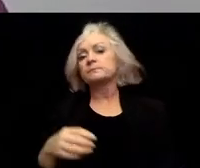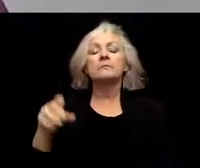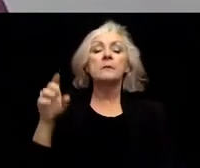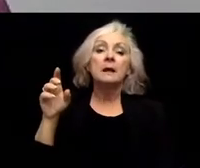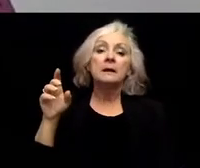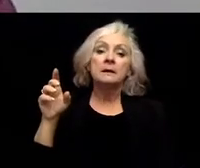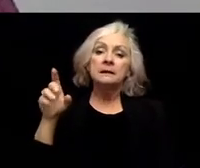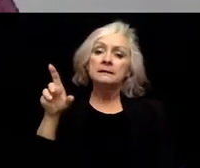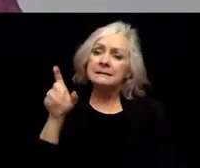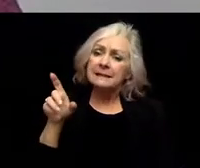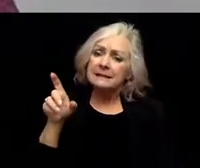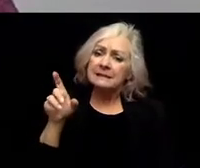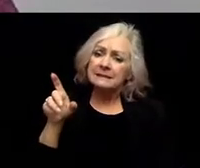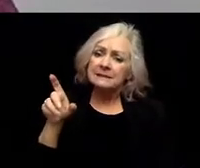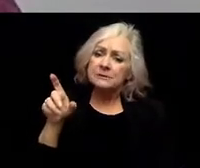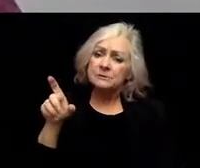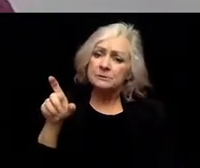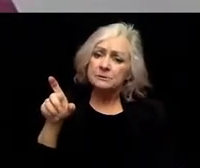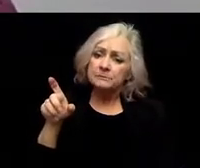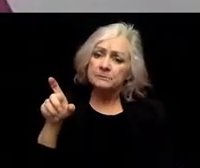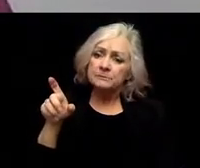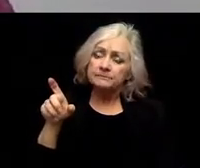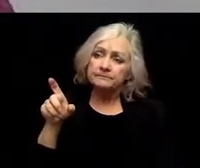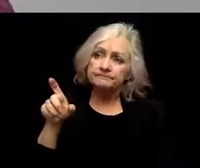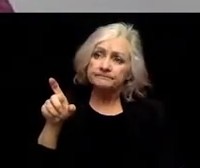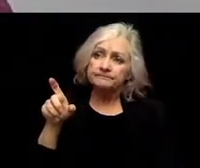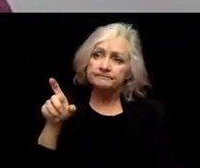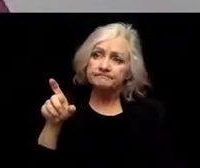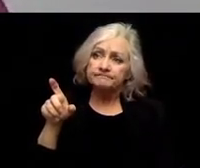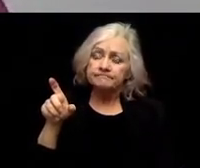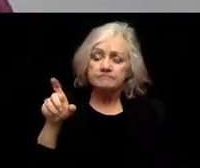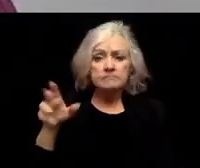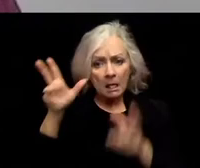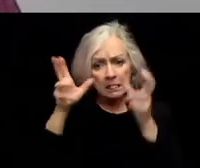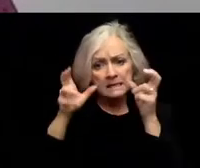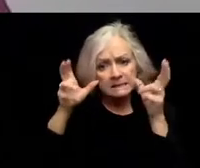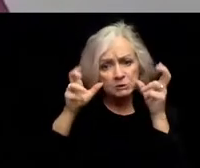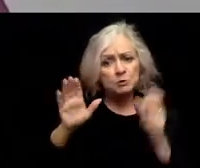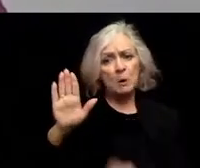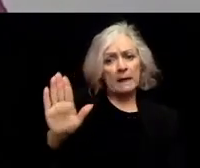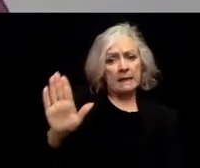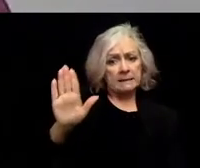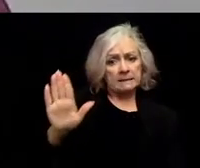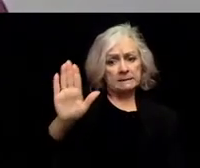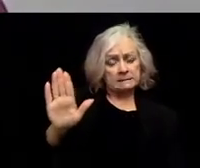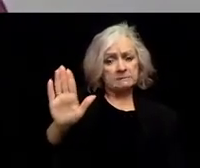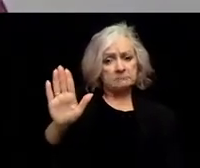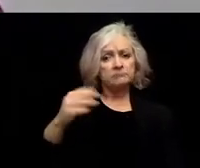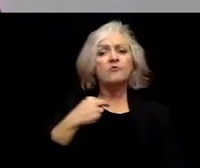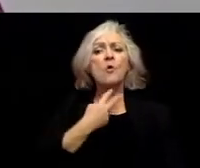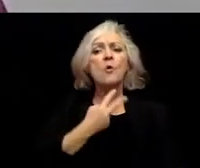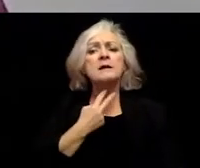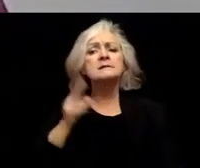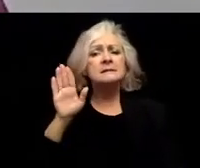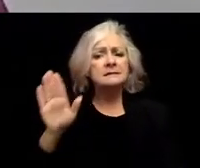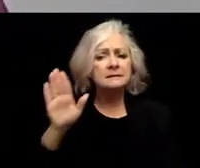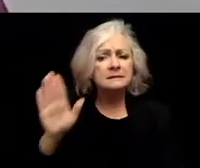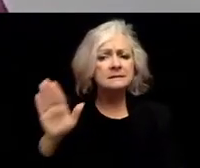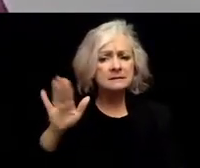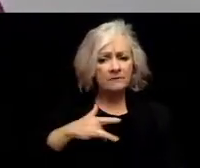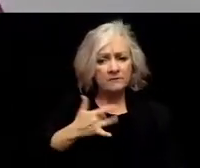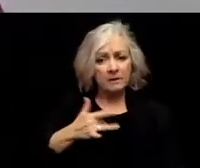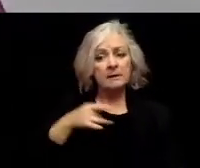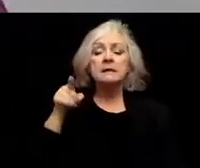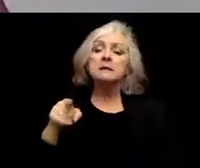that we were hearing Derek's voice through this. So he just talked constantly